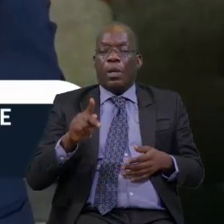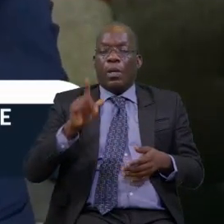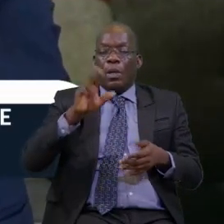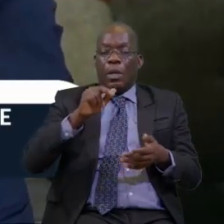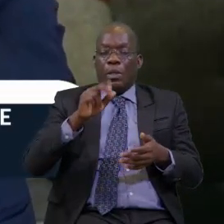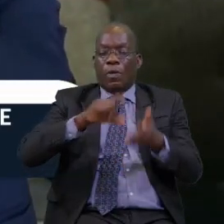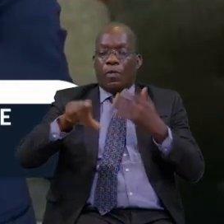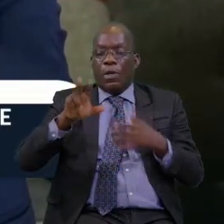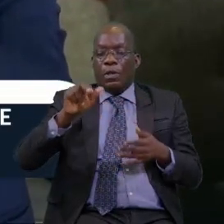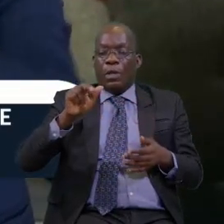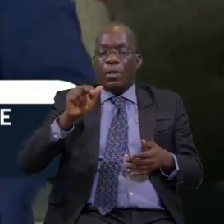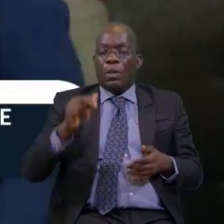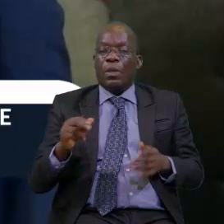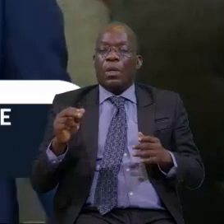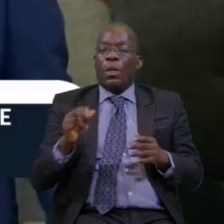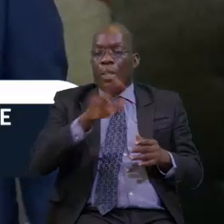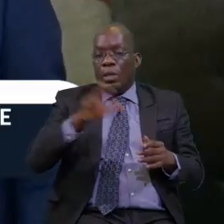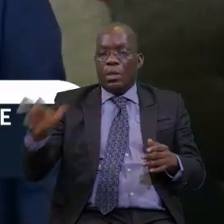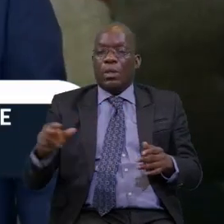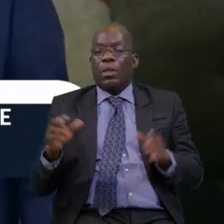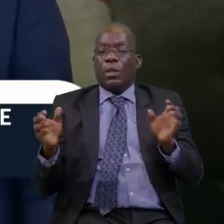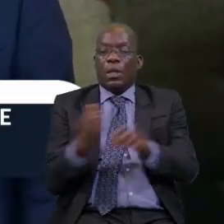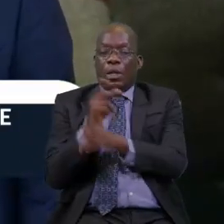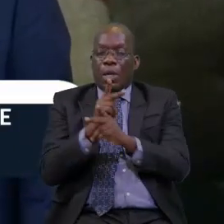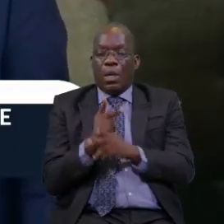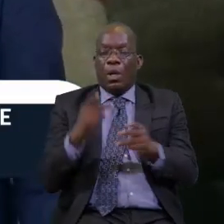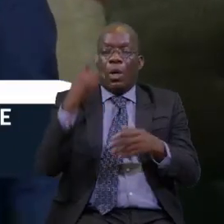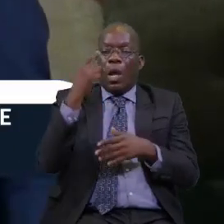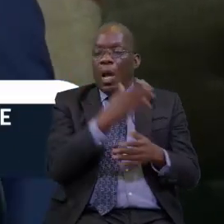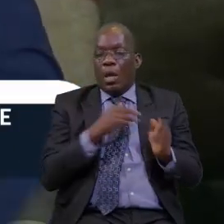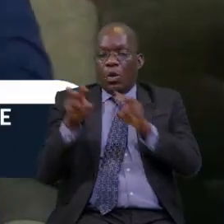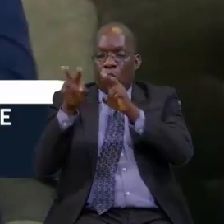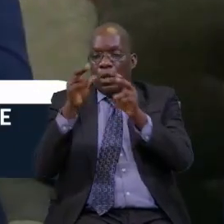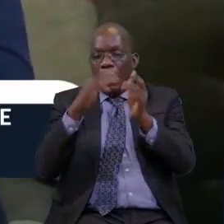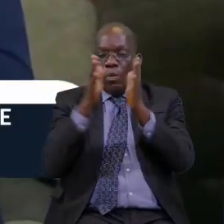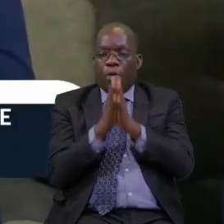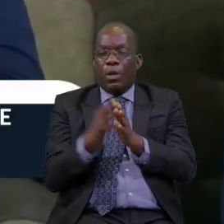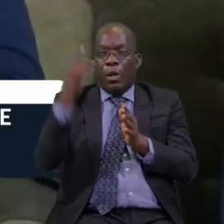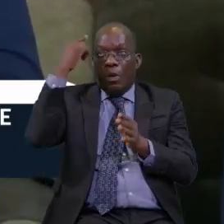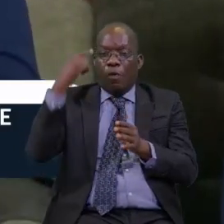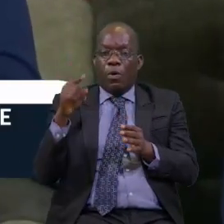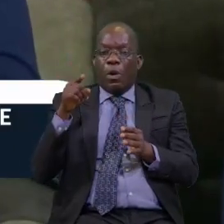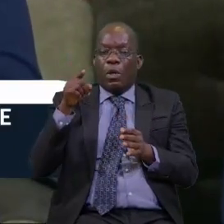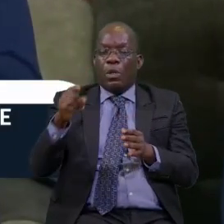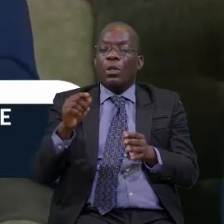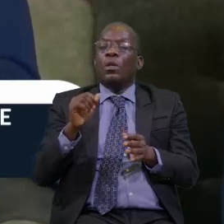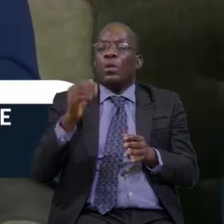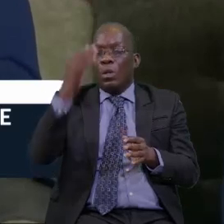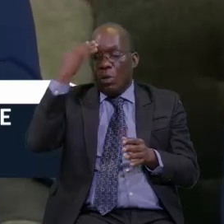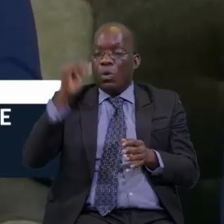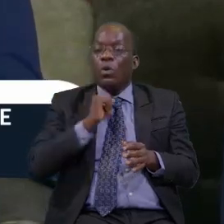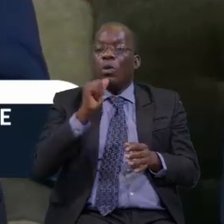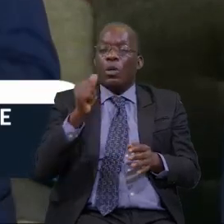heed, watch, and pray, for ye know not when the time is. In